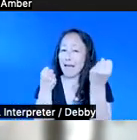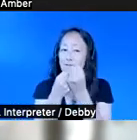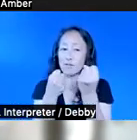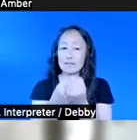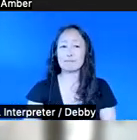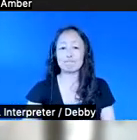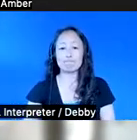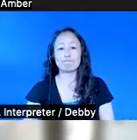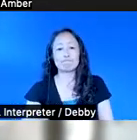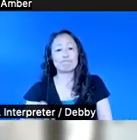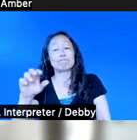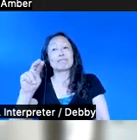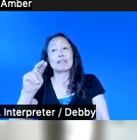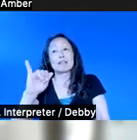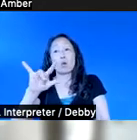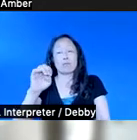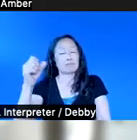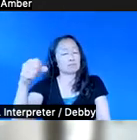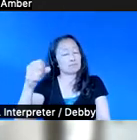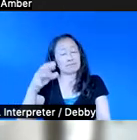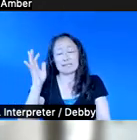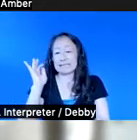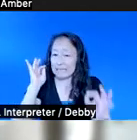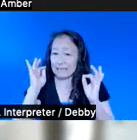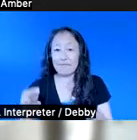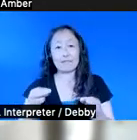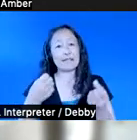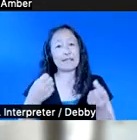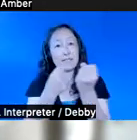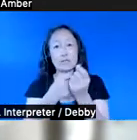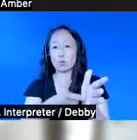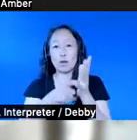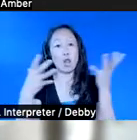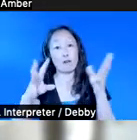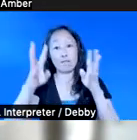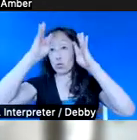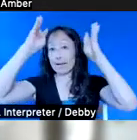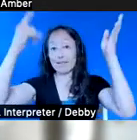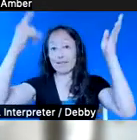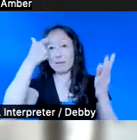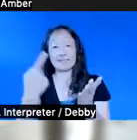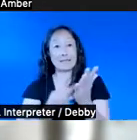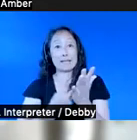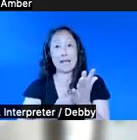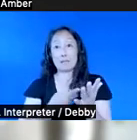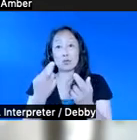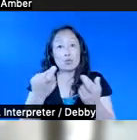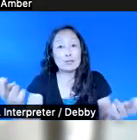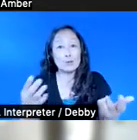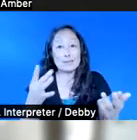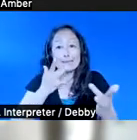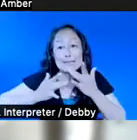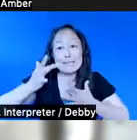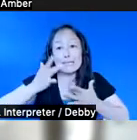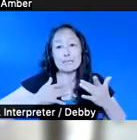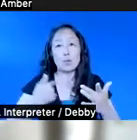Yes, advocacy certainly takes a great deal of creativity, because oftentimes our resources are very slim and we need to learn